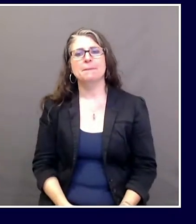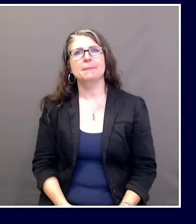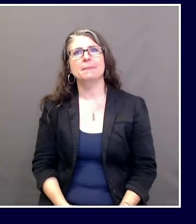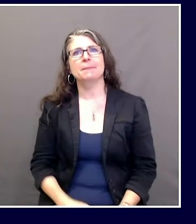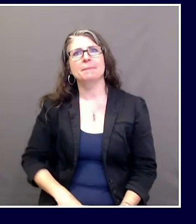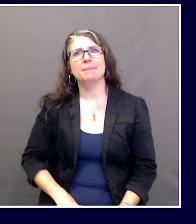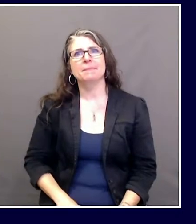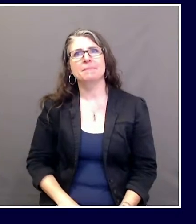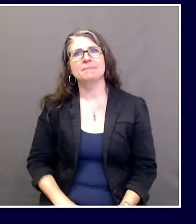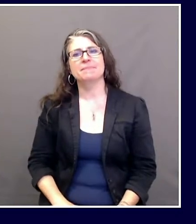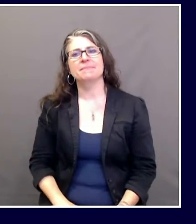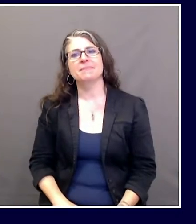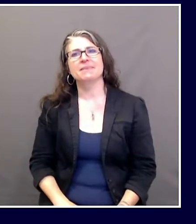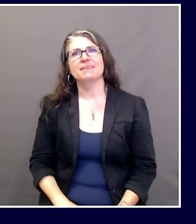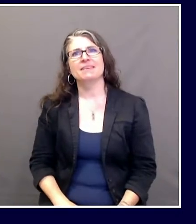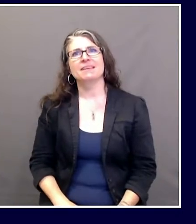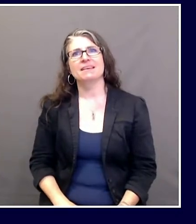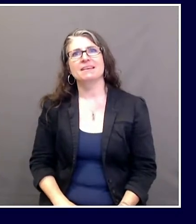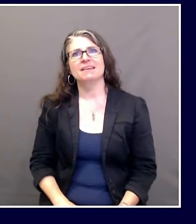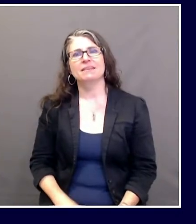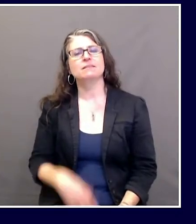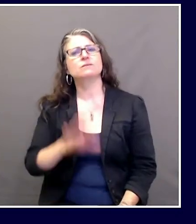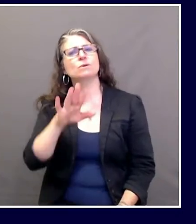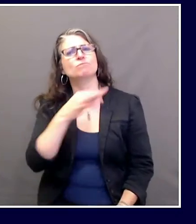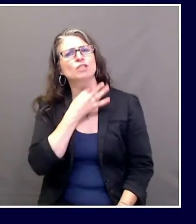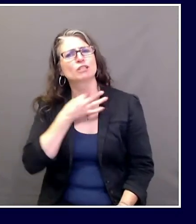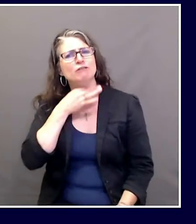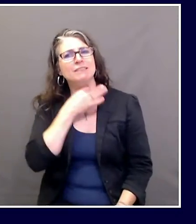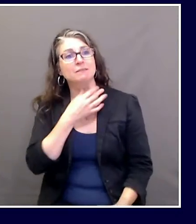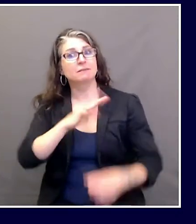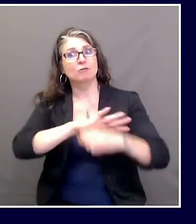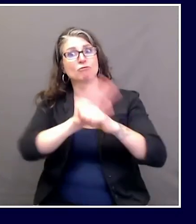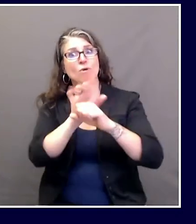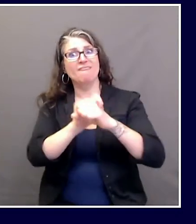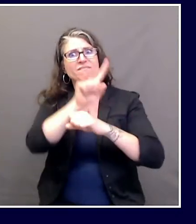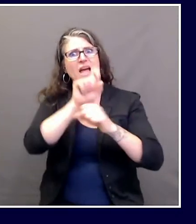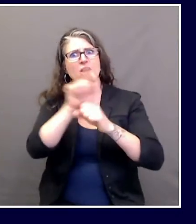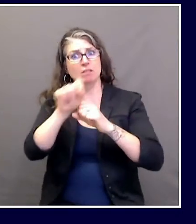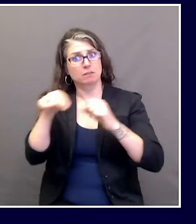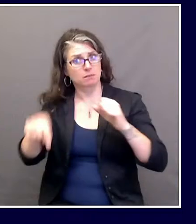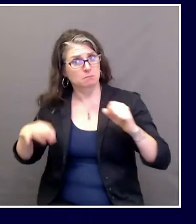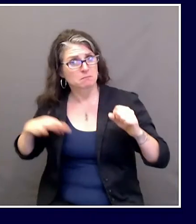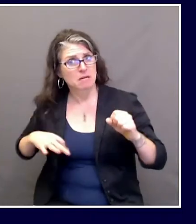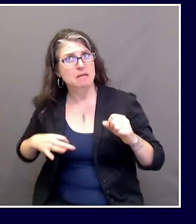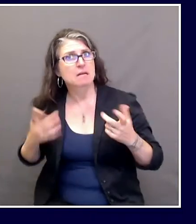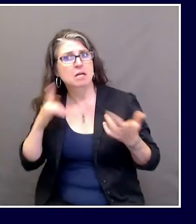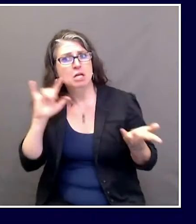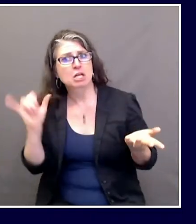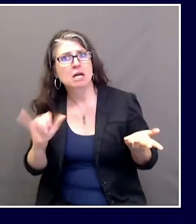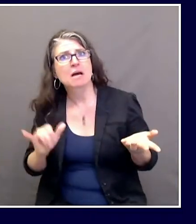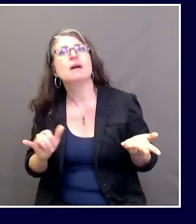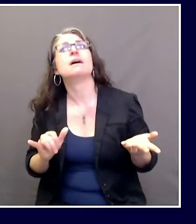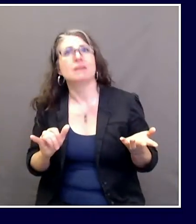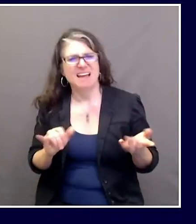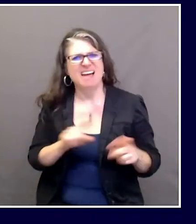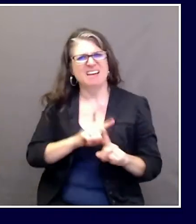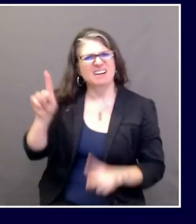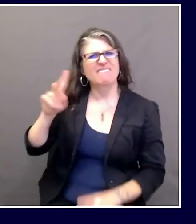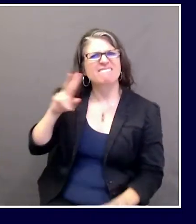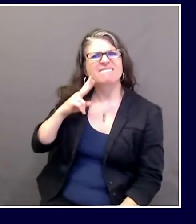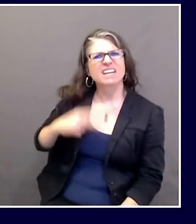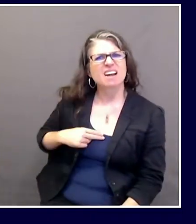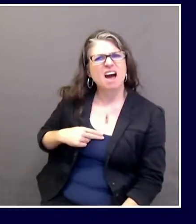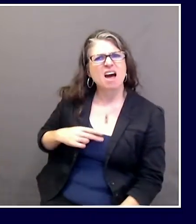in Vietnam, are we going to increase the amount of genomic sequencing that's happening in the state? Sure.